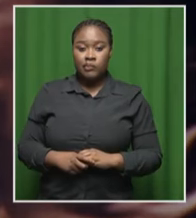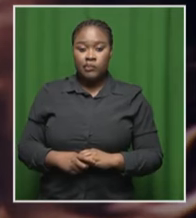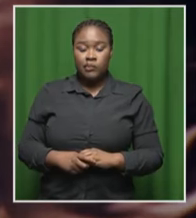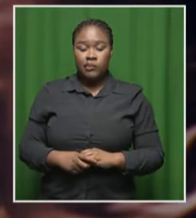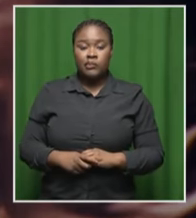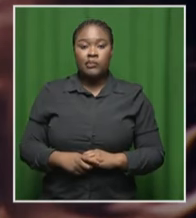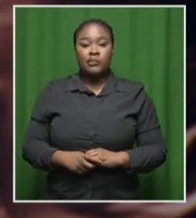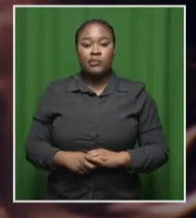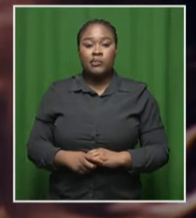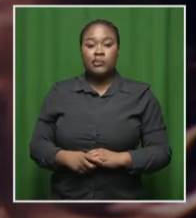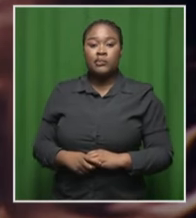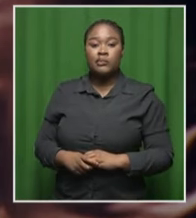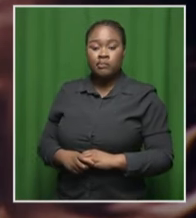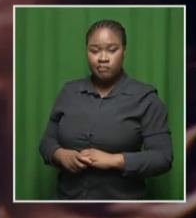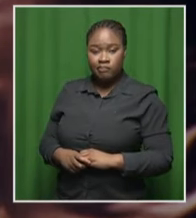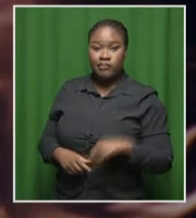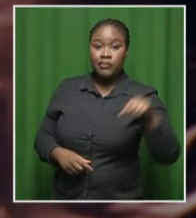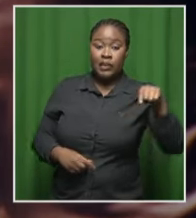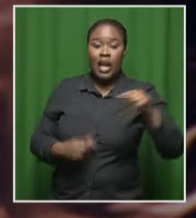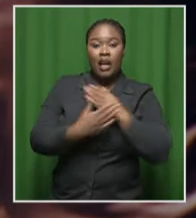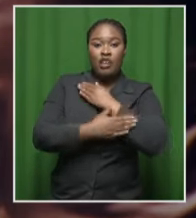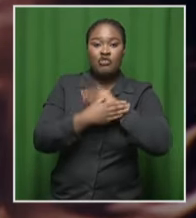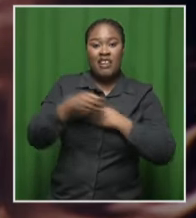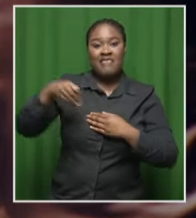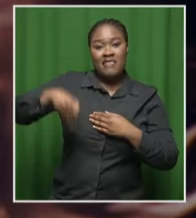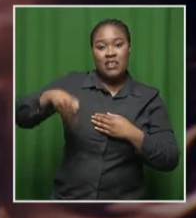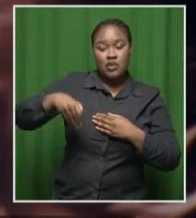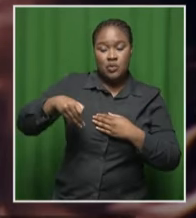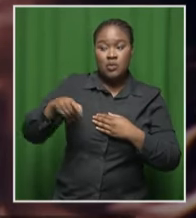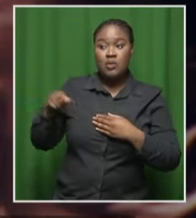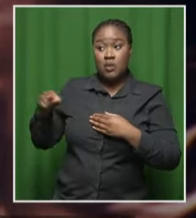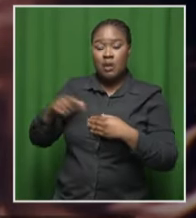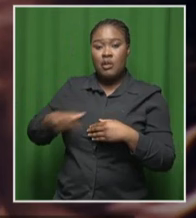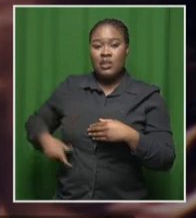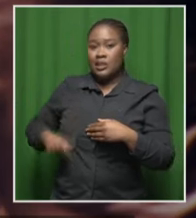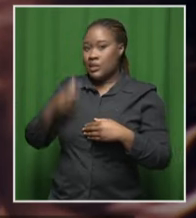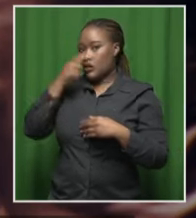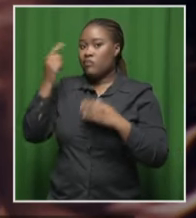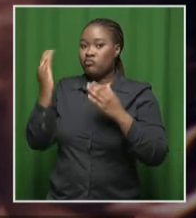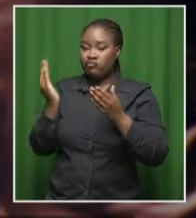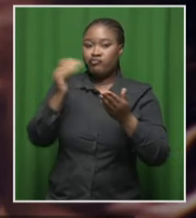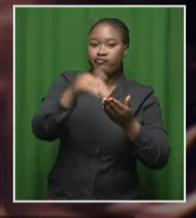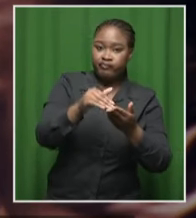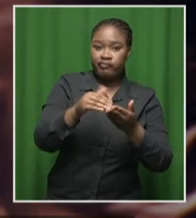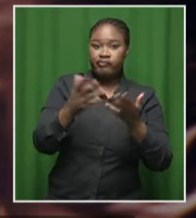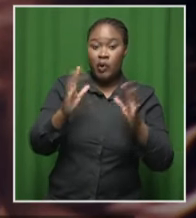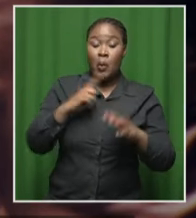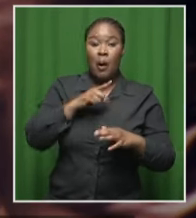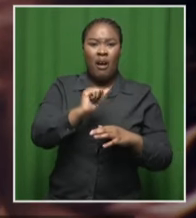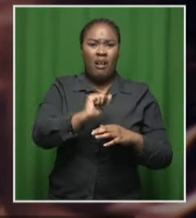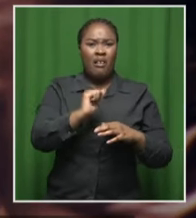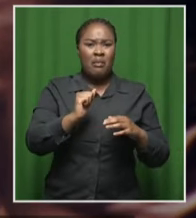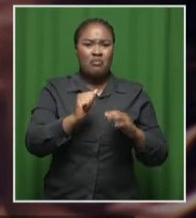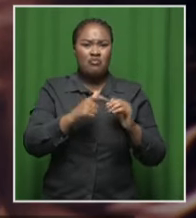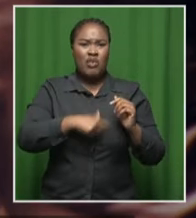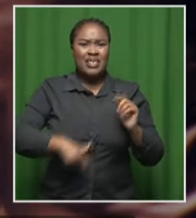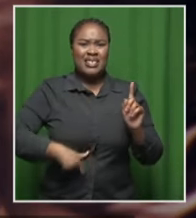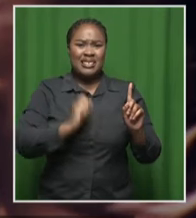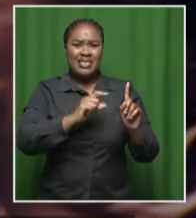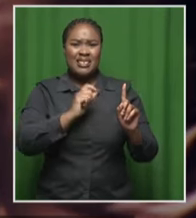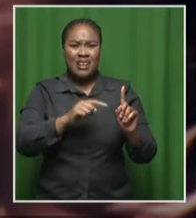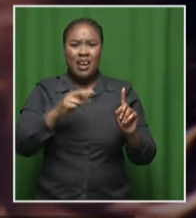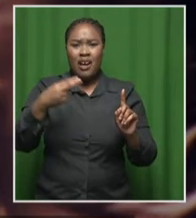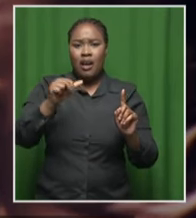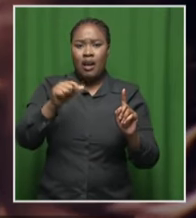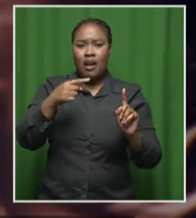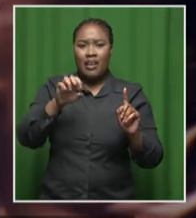President Cyril Ramaphosa has, meanwhile, arrived in Windhoek, Namibia, to attend the funeral of former Namibian President Hage Geingob. The president will